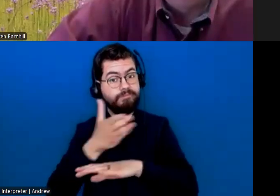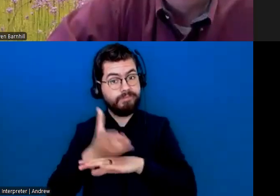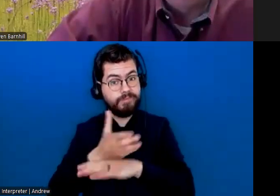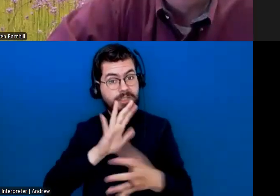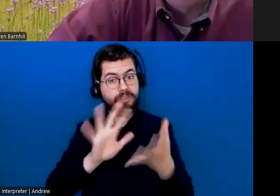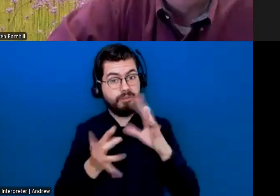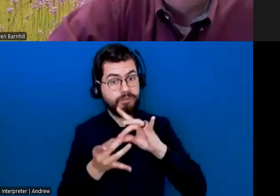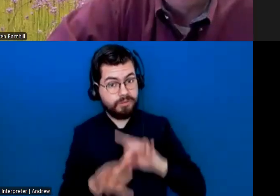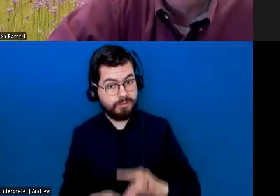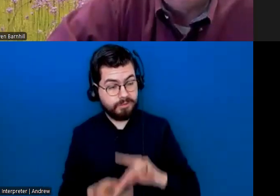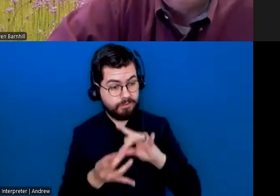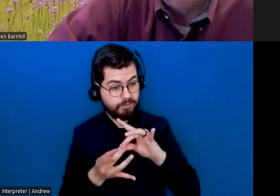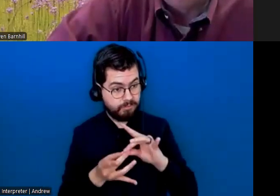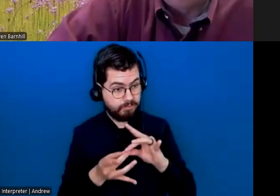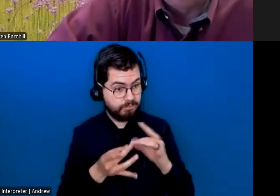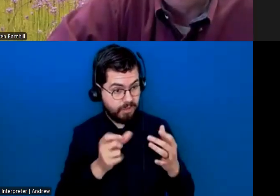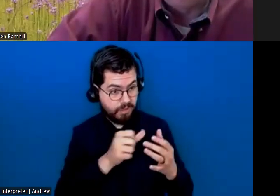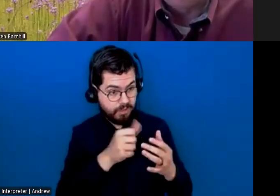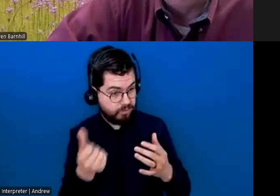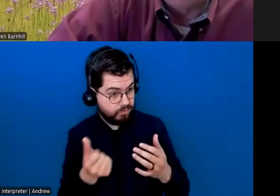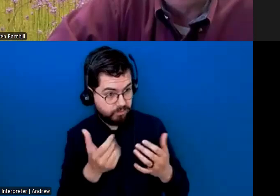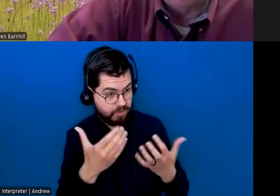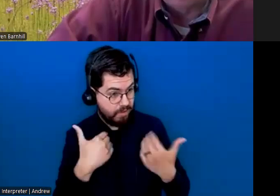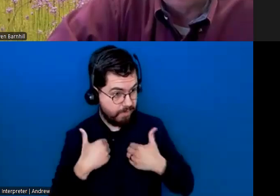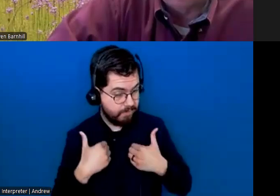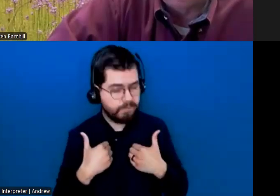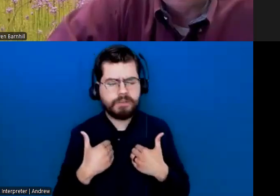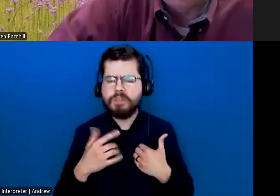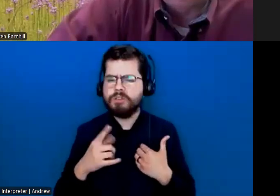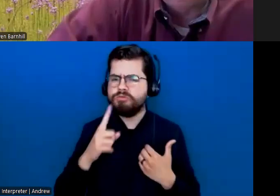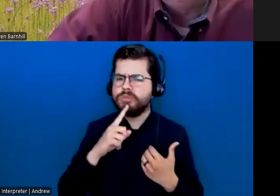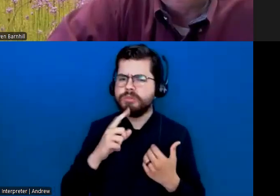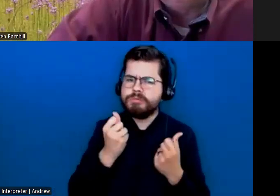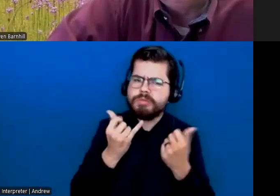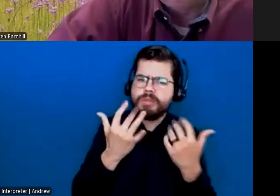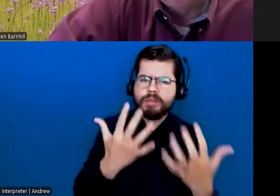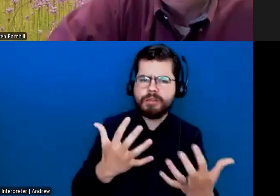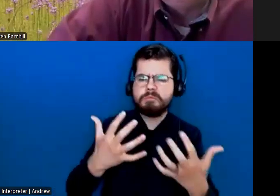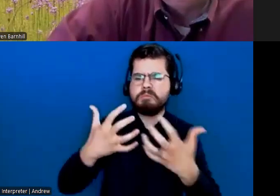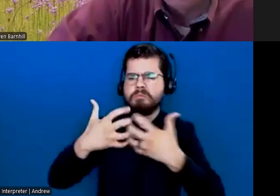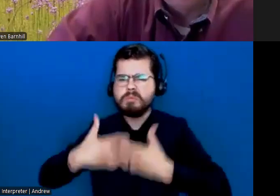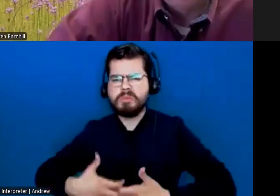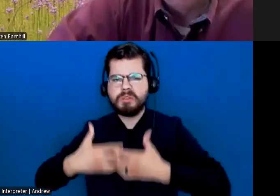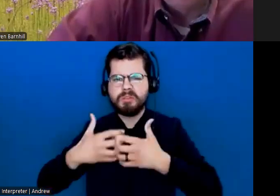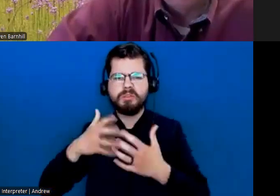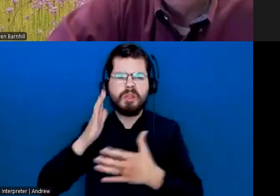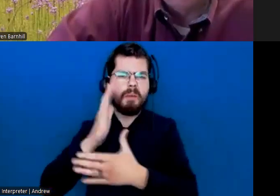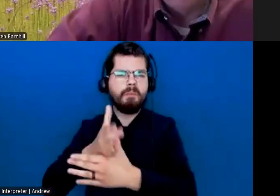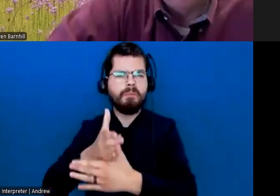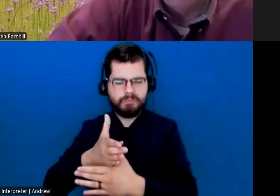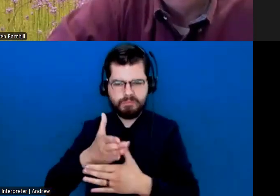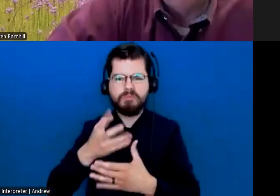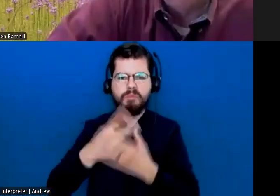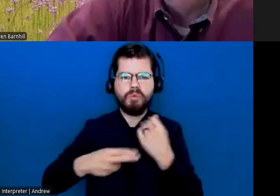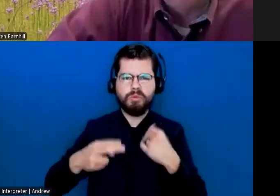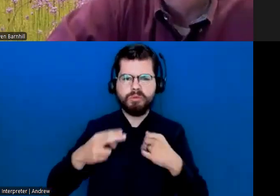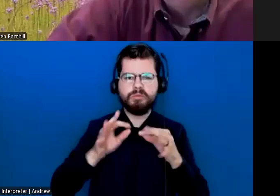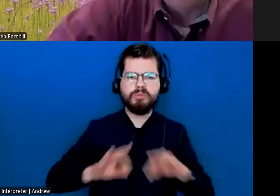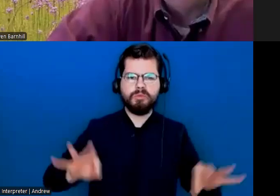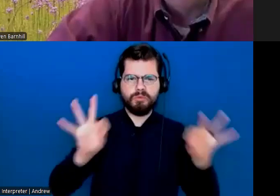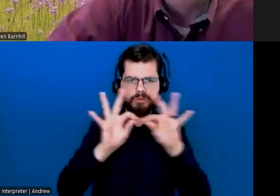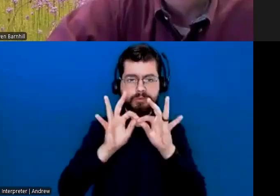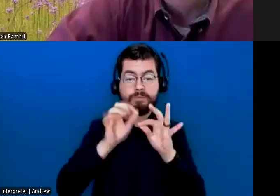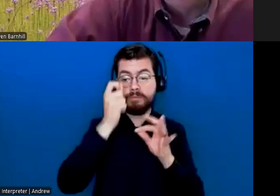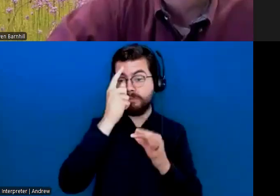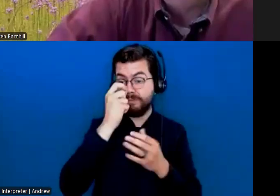Those are the two main ones. The interesting part that I think is pertinent to this conversation is that in places where either we can't burn anymore